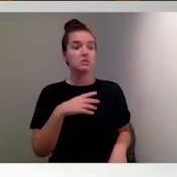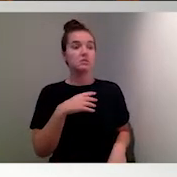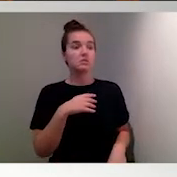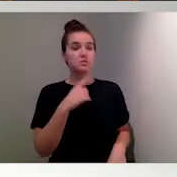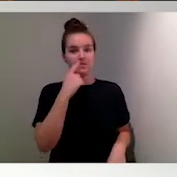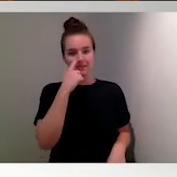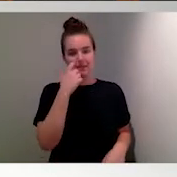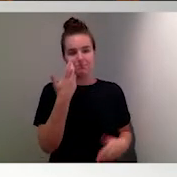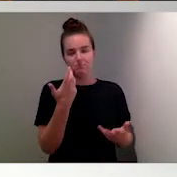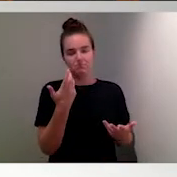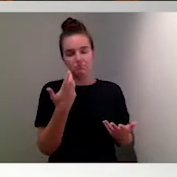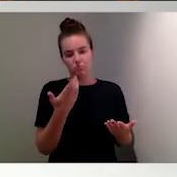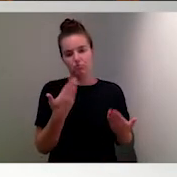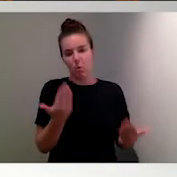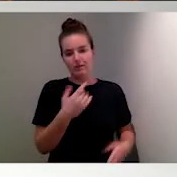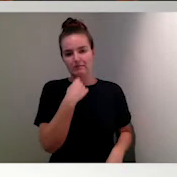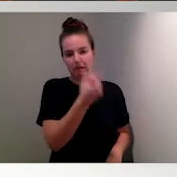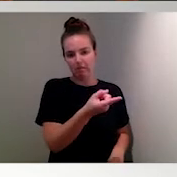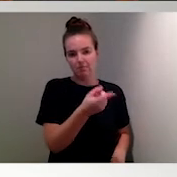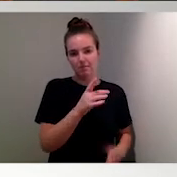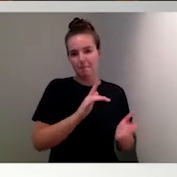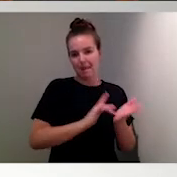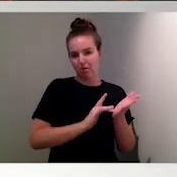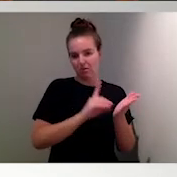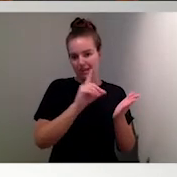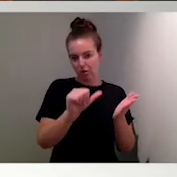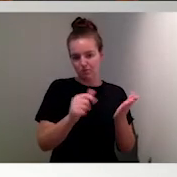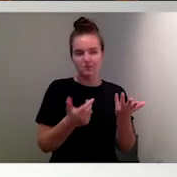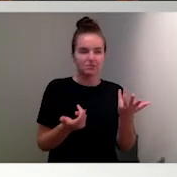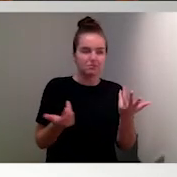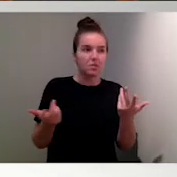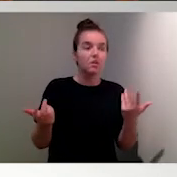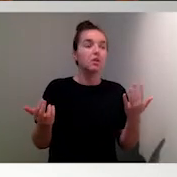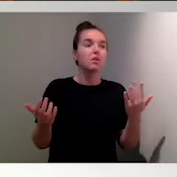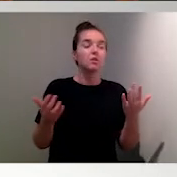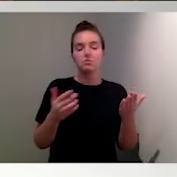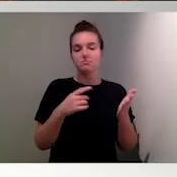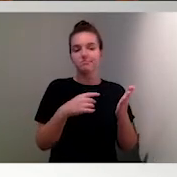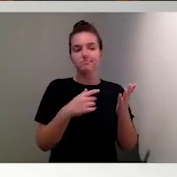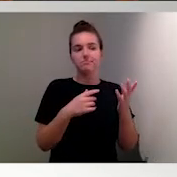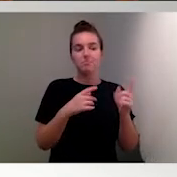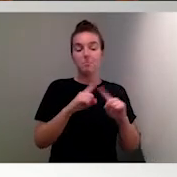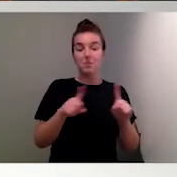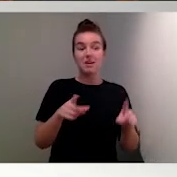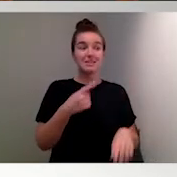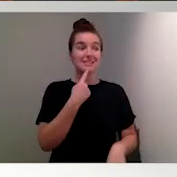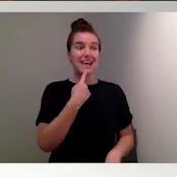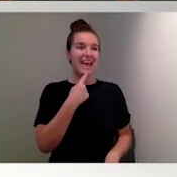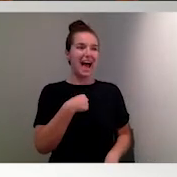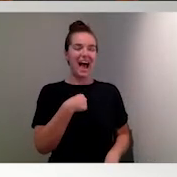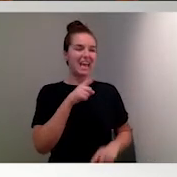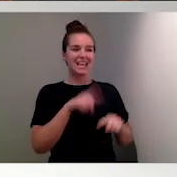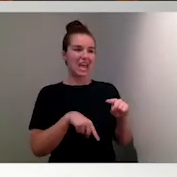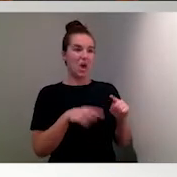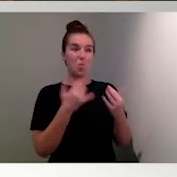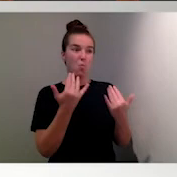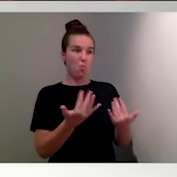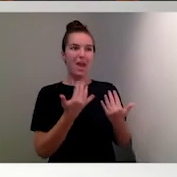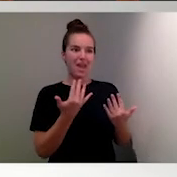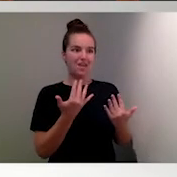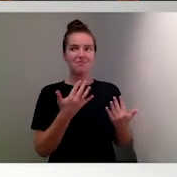need to tell them is, I don't have the ability to wait in line. It will cause a meltdown or anything similar to